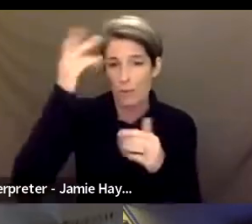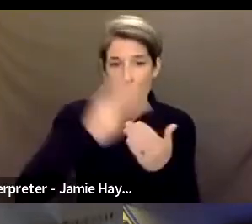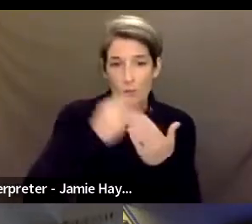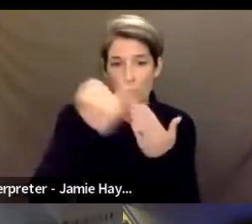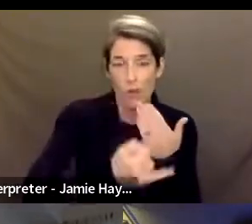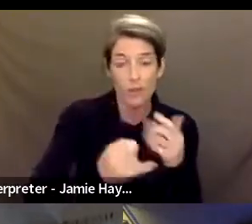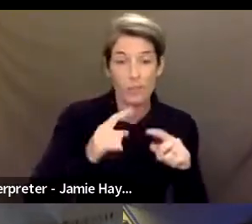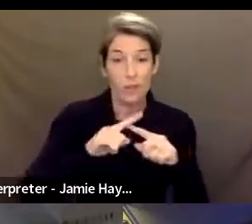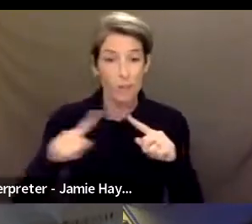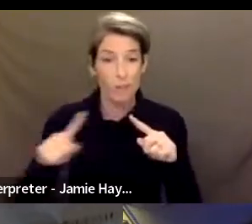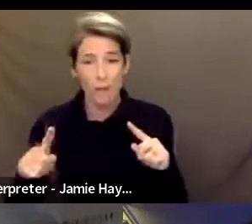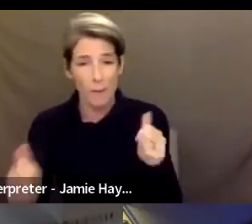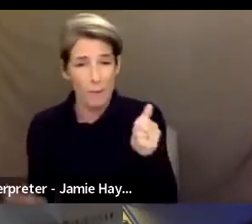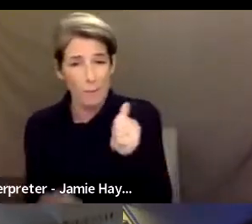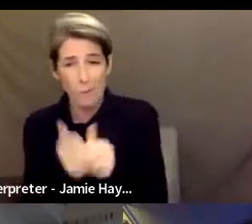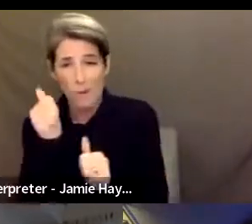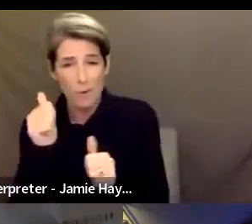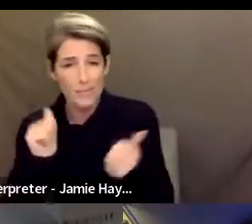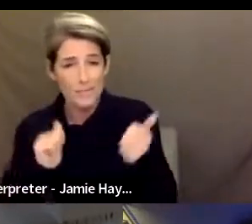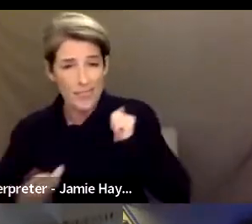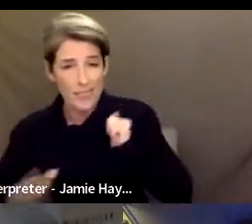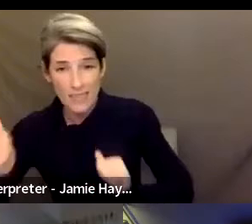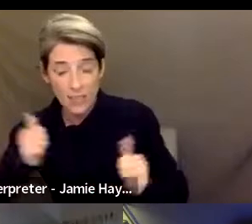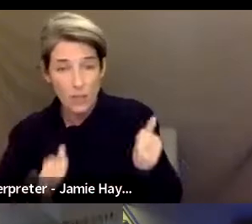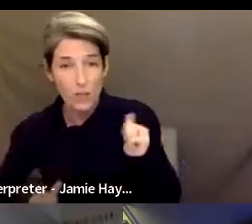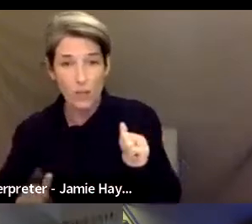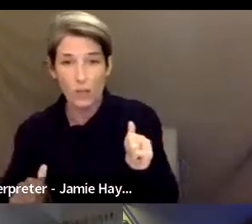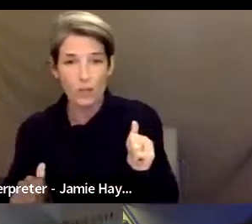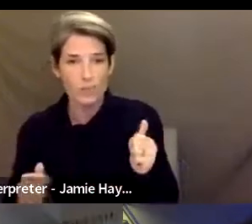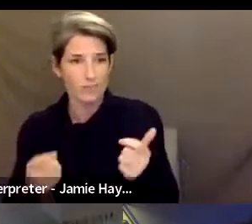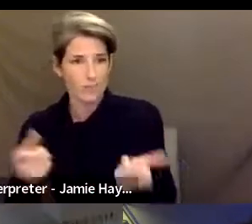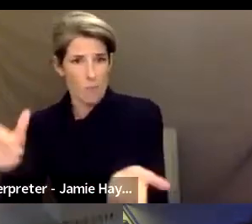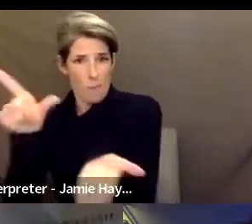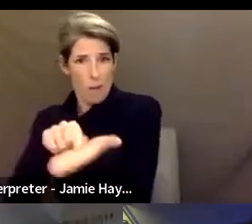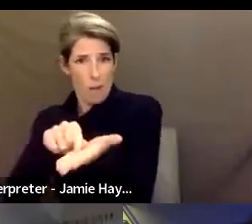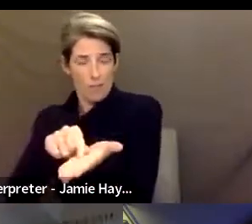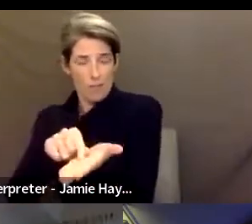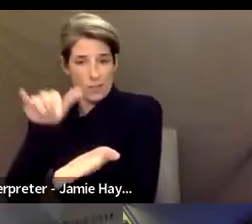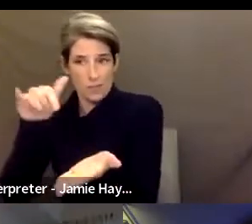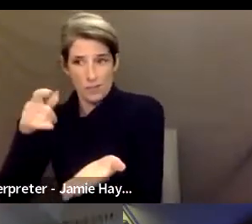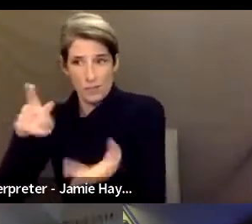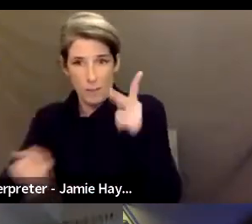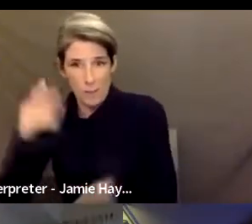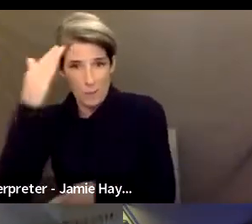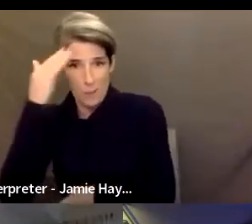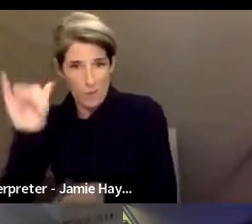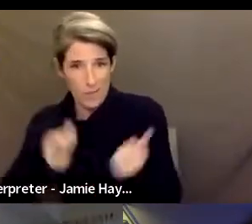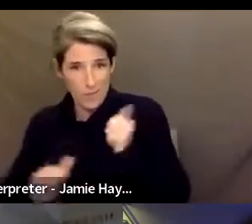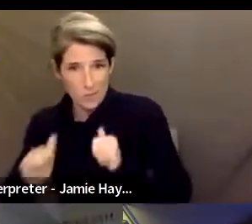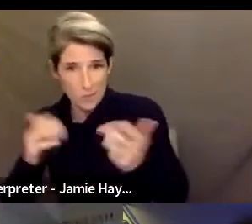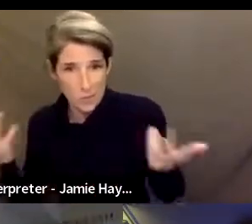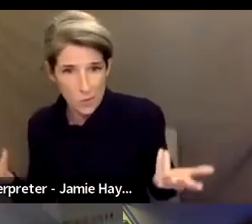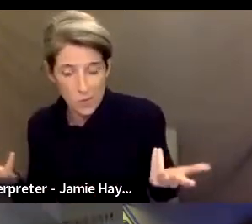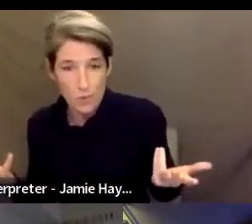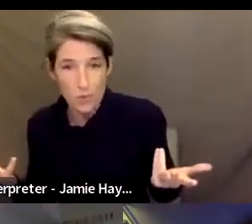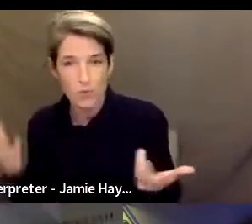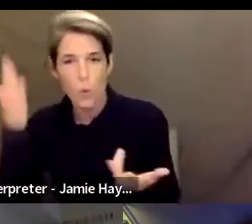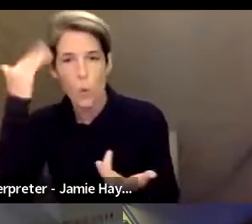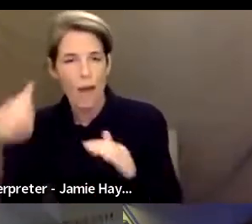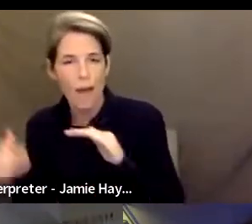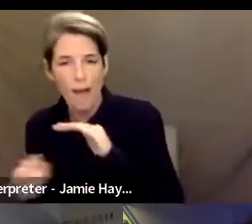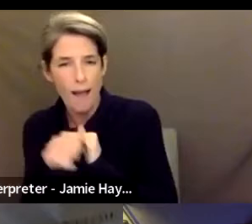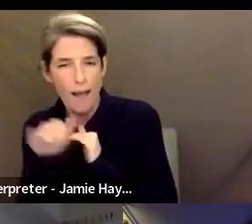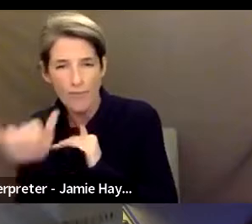theater, and most of the plays are known. There's nothing to hide. So there's no reason to hide the material, how much is like